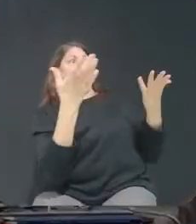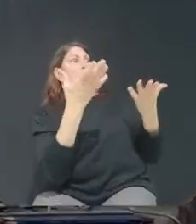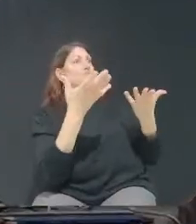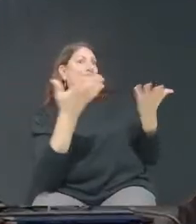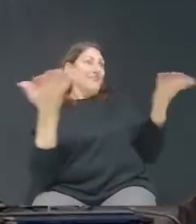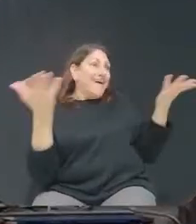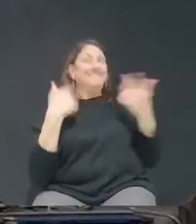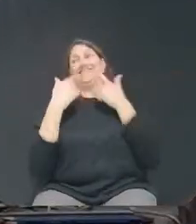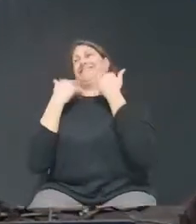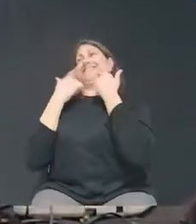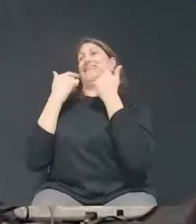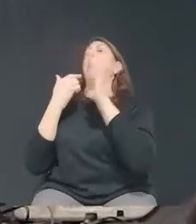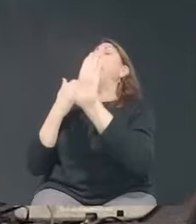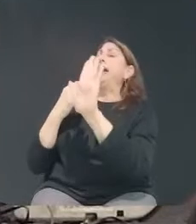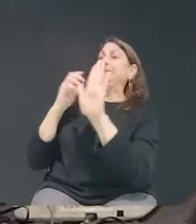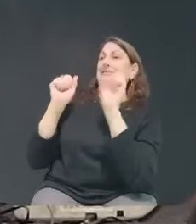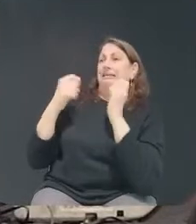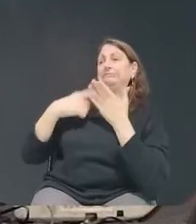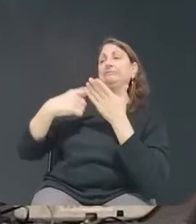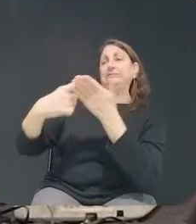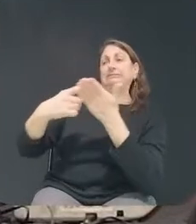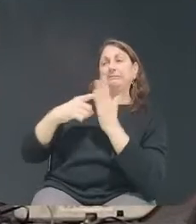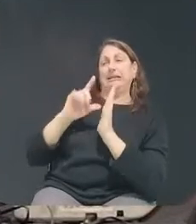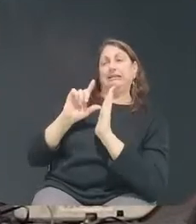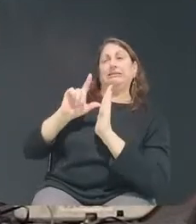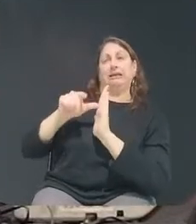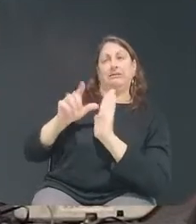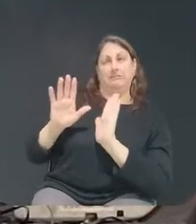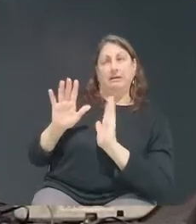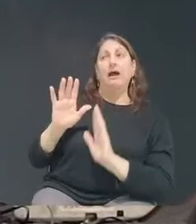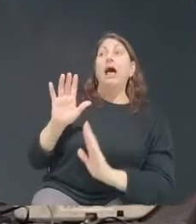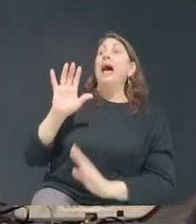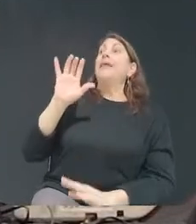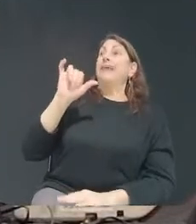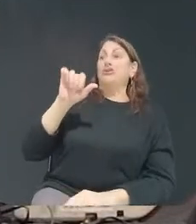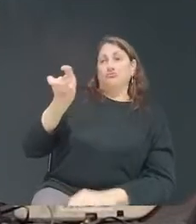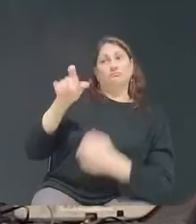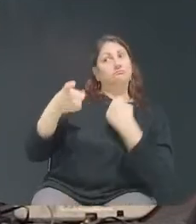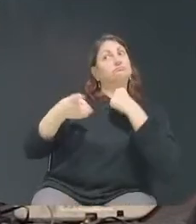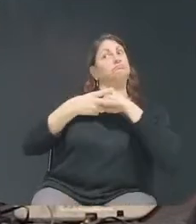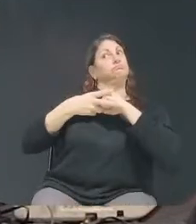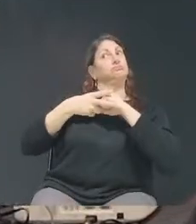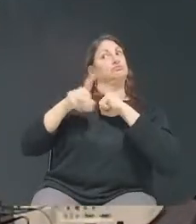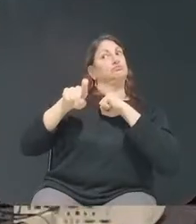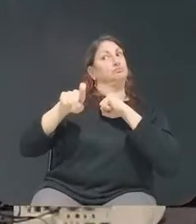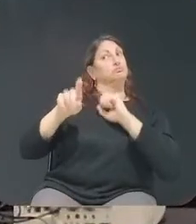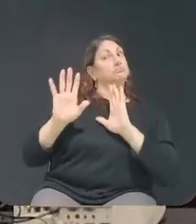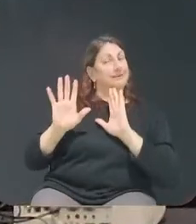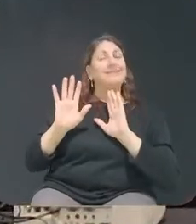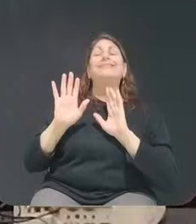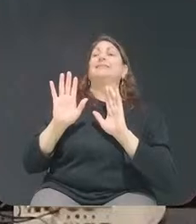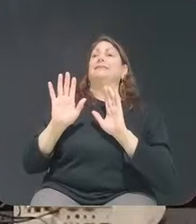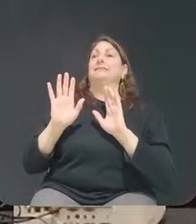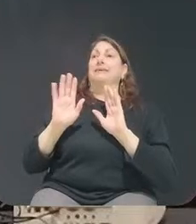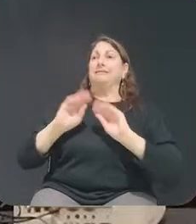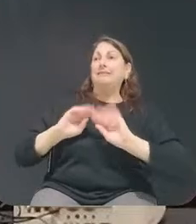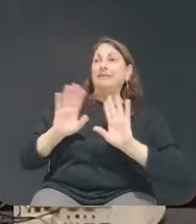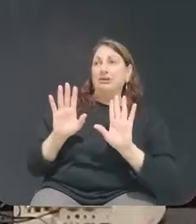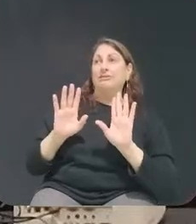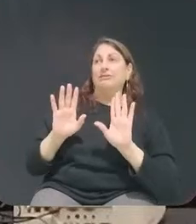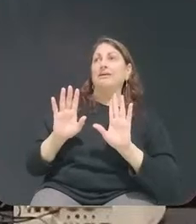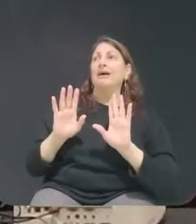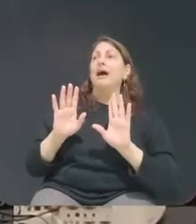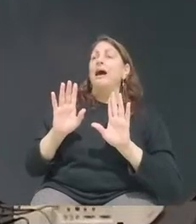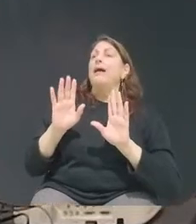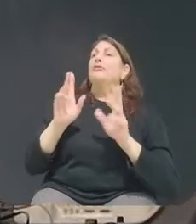Well, we can talk later about the best place. I mean, definitely the records should be saved. I mean, no doubt about it. It's just for finding